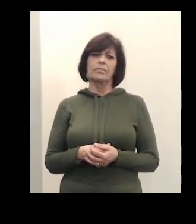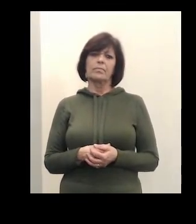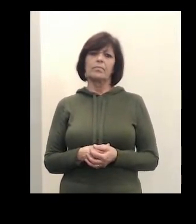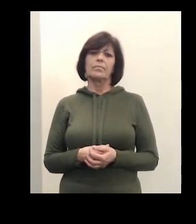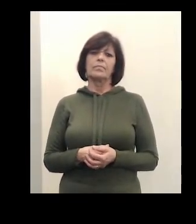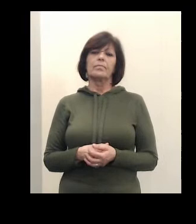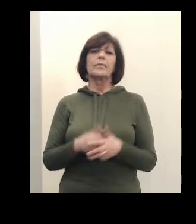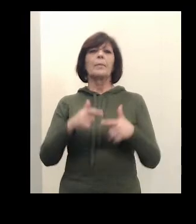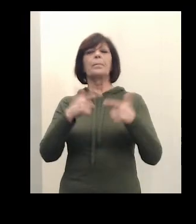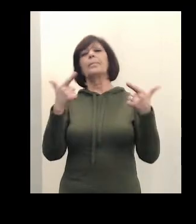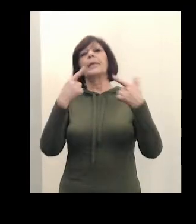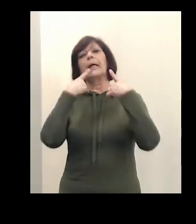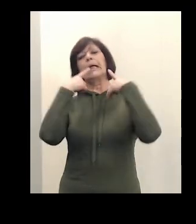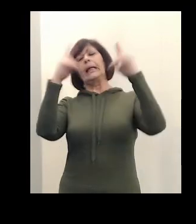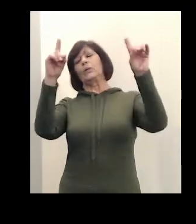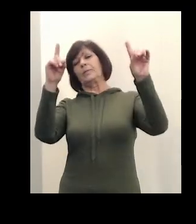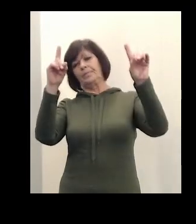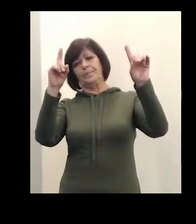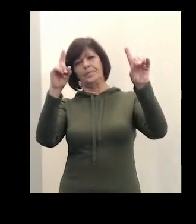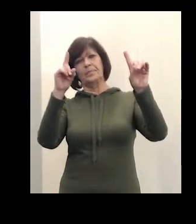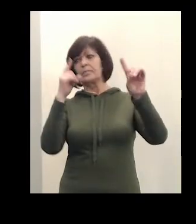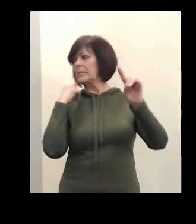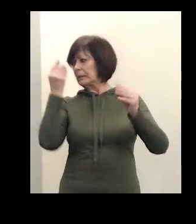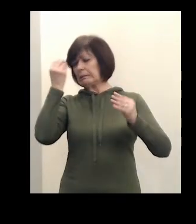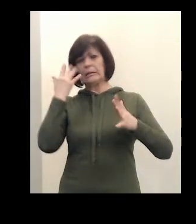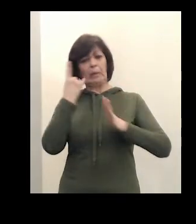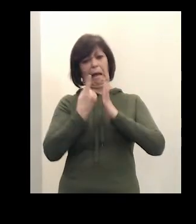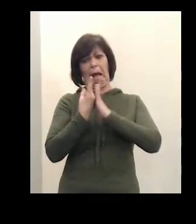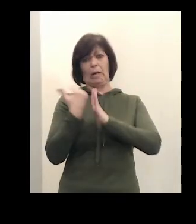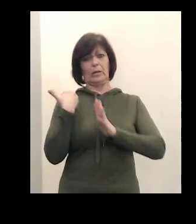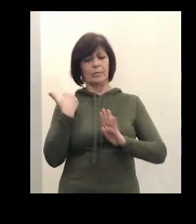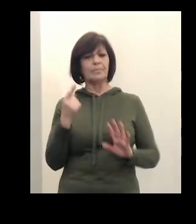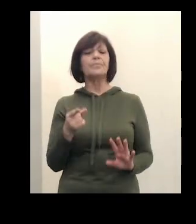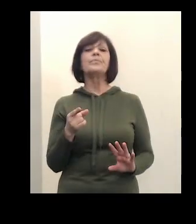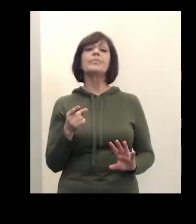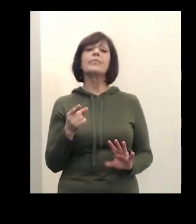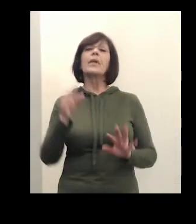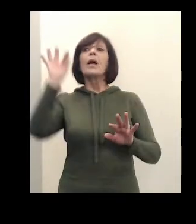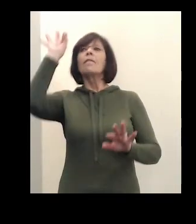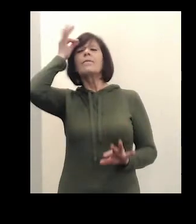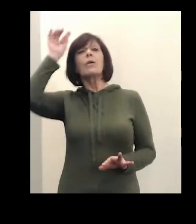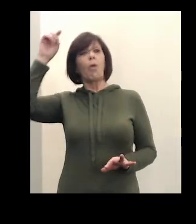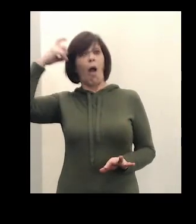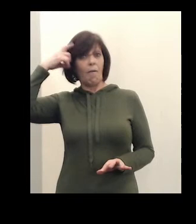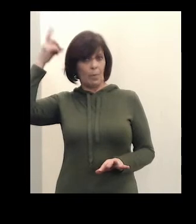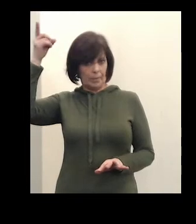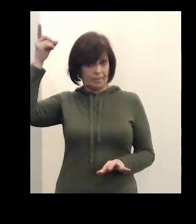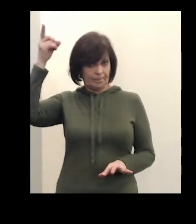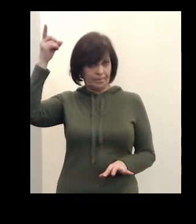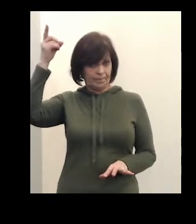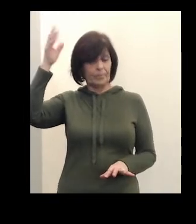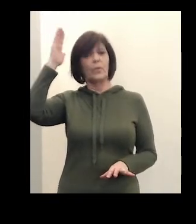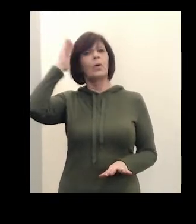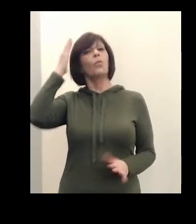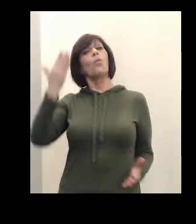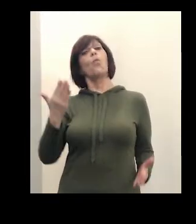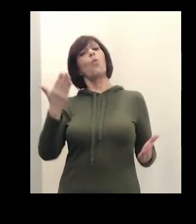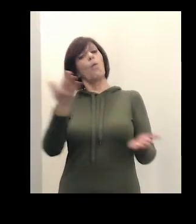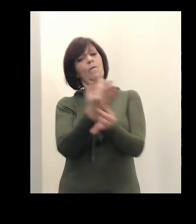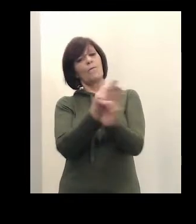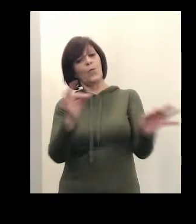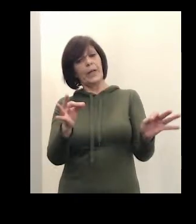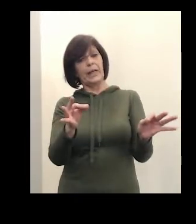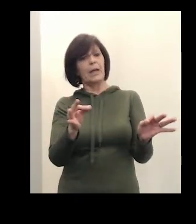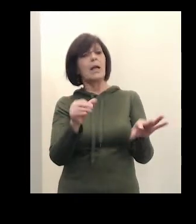announcement today that came out about an hour and a half ago. The federal government, as we heard, was going to offer free COVID at